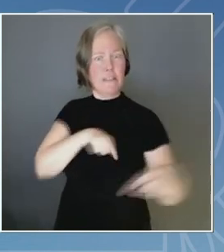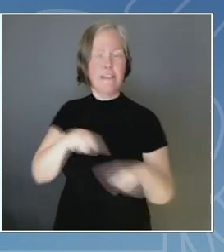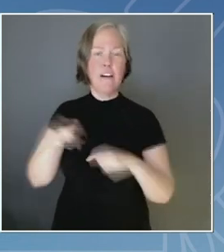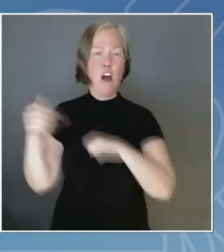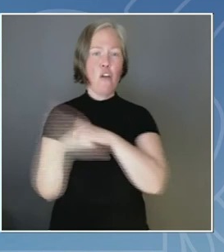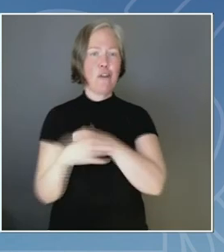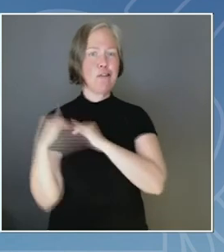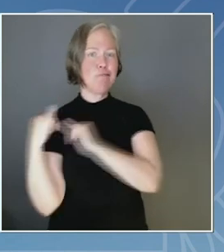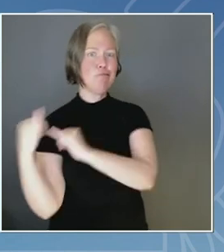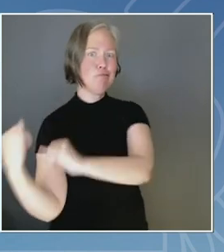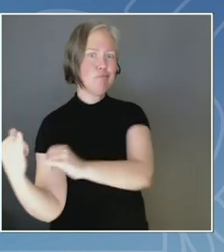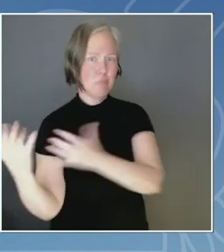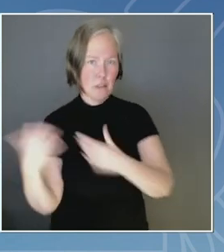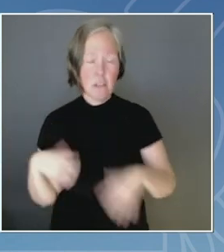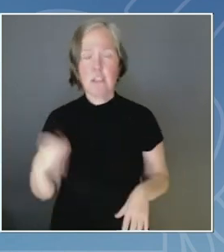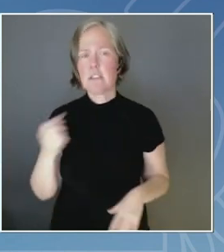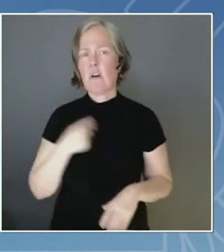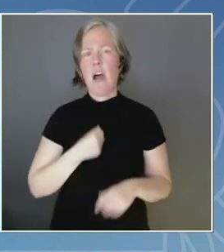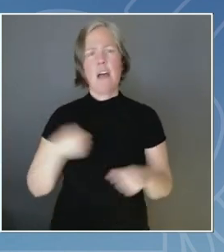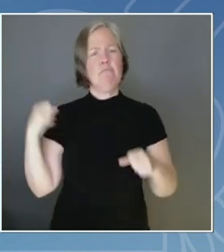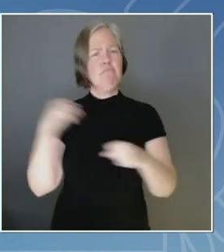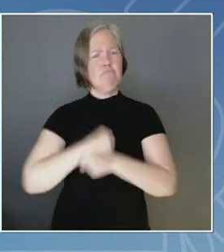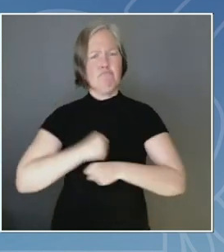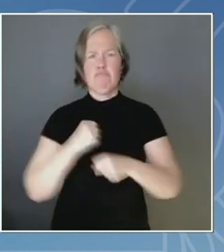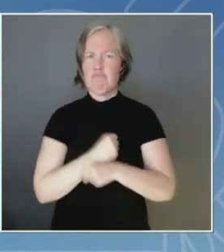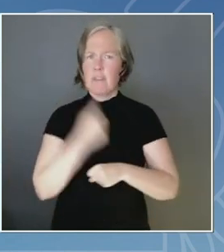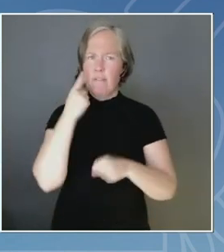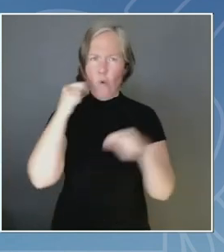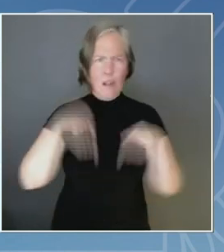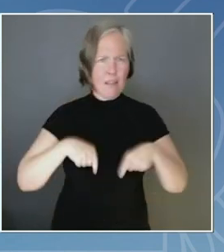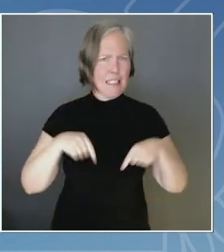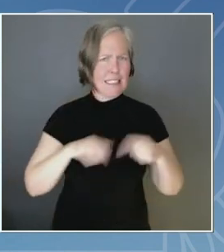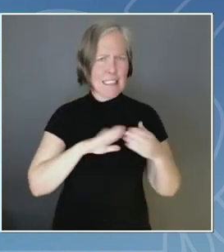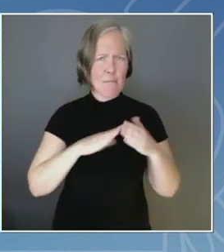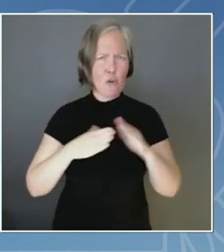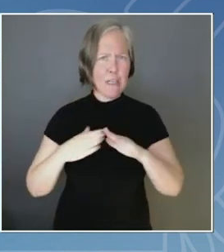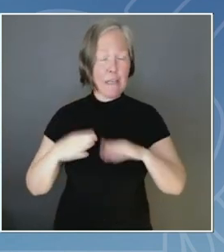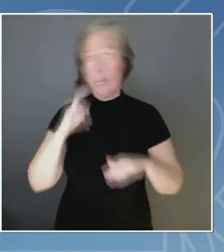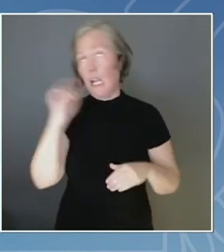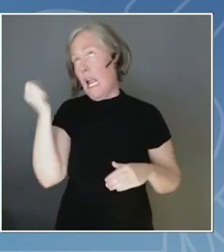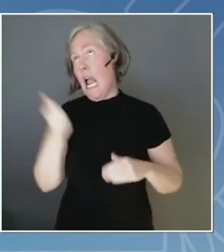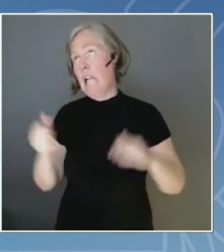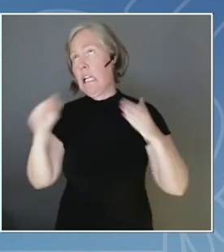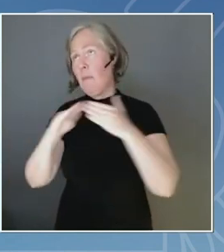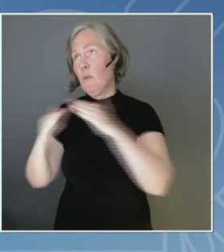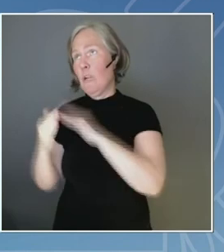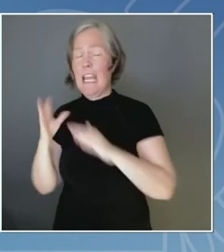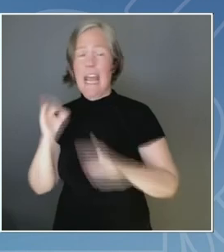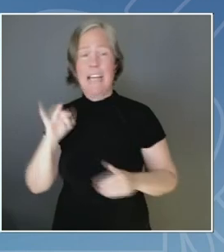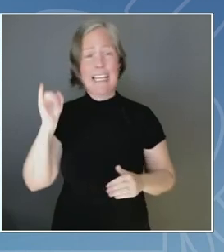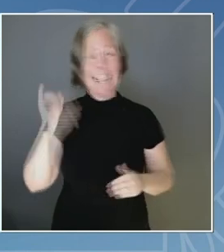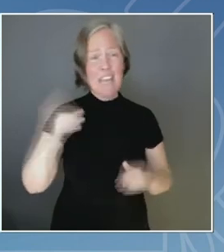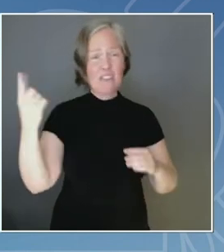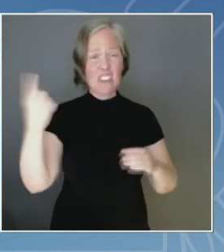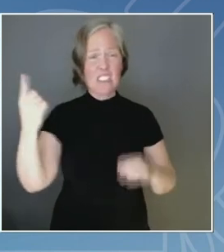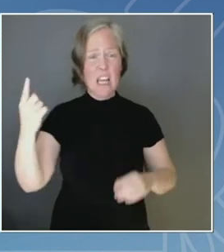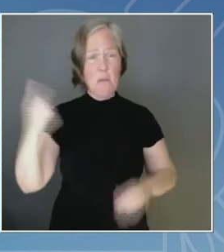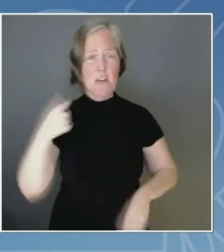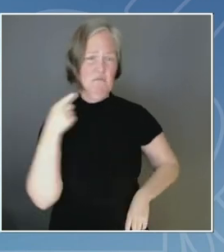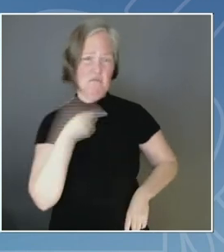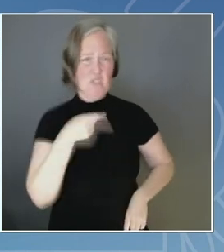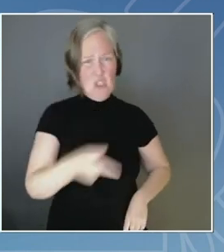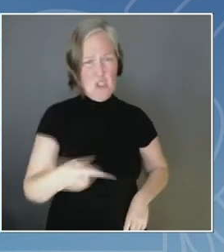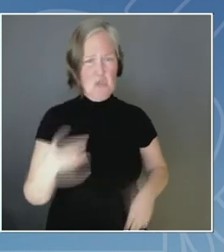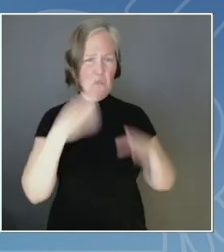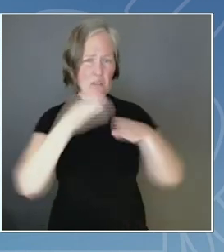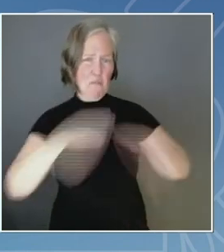advocate on behalf of this community, on behalf of any community, and would reject any accusations of dual